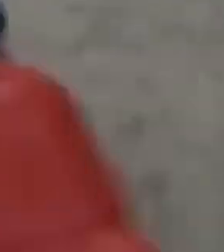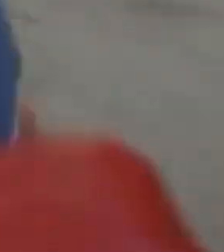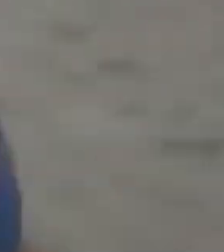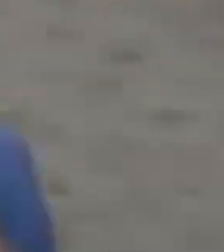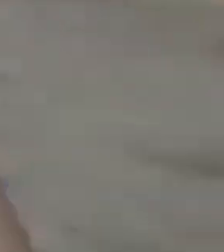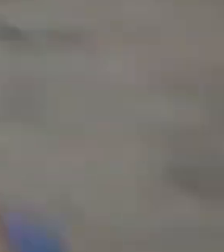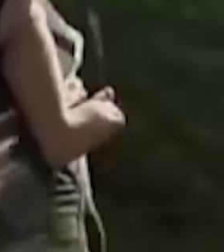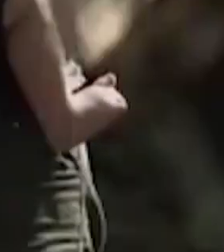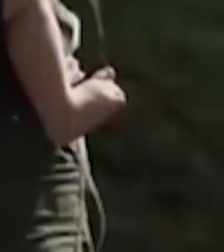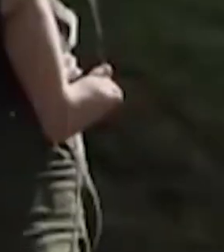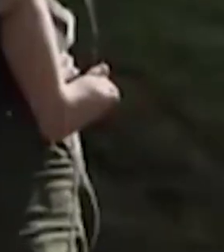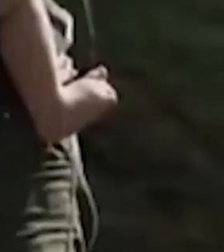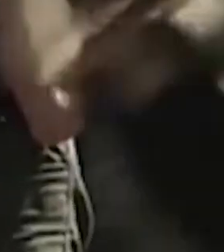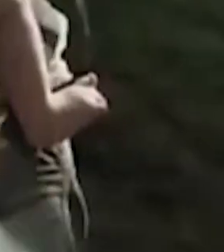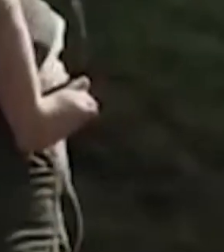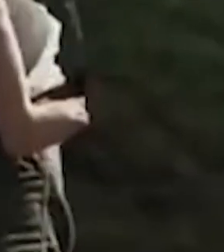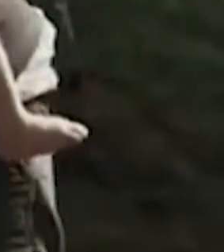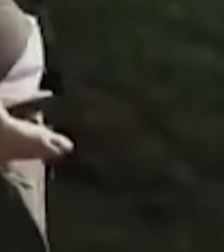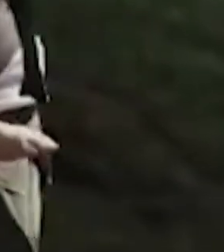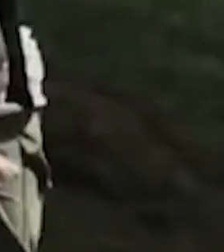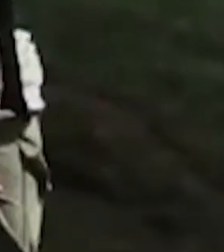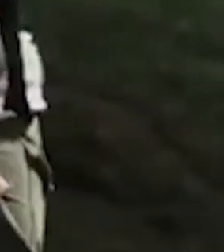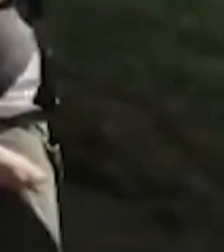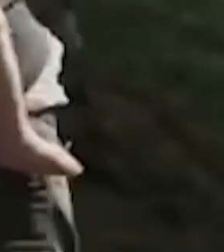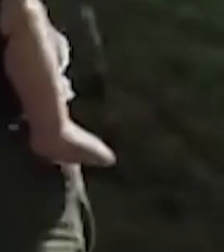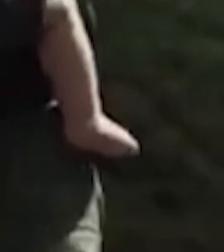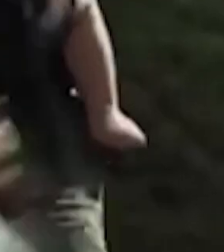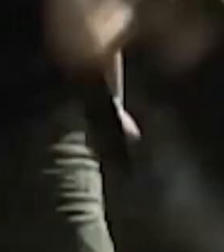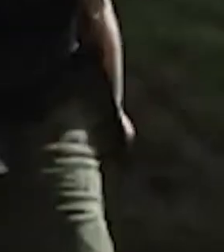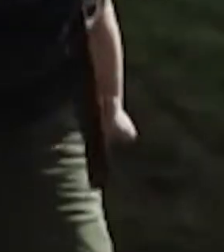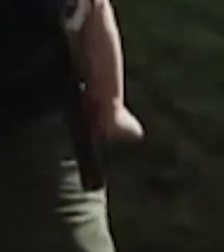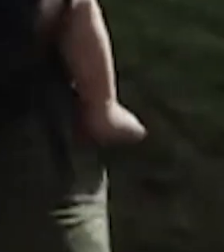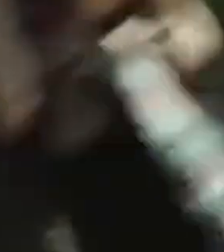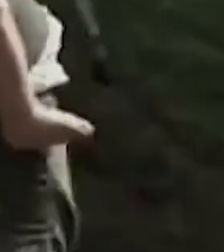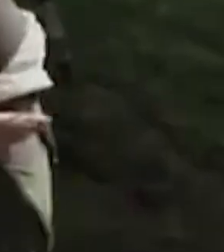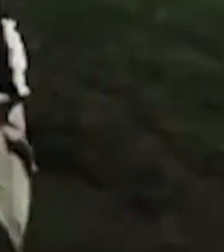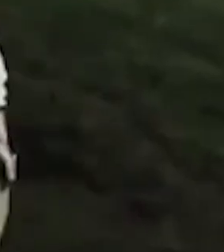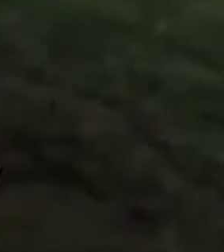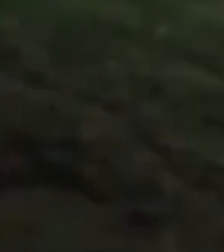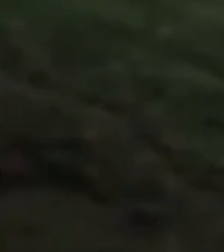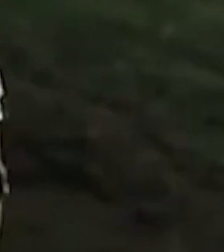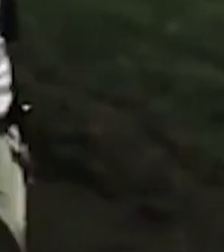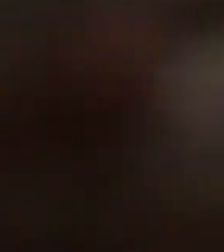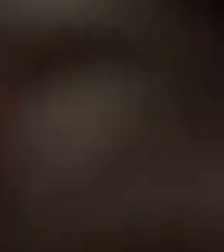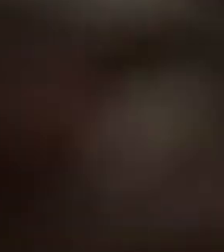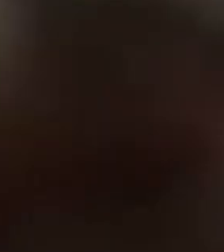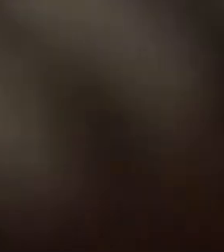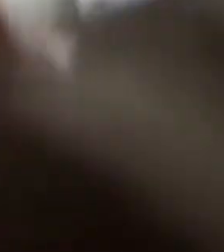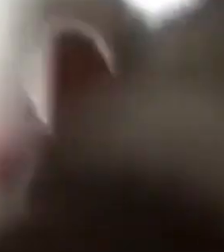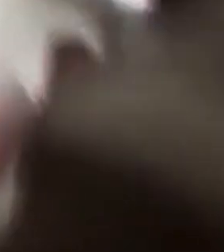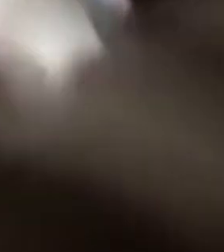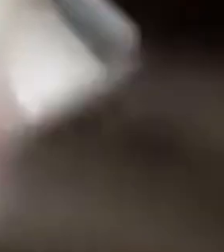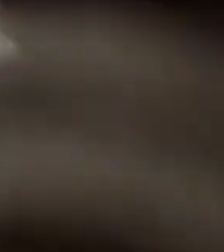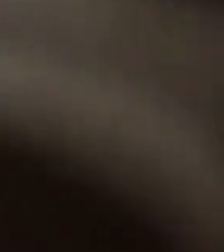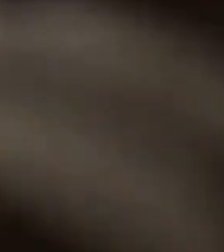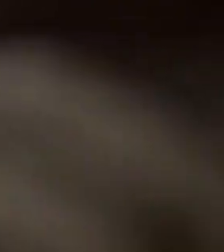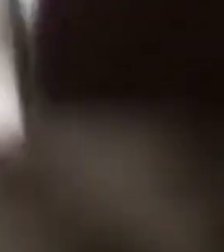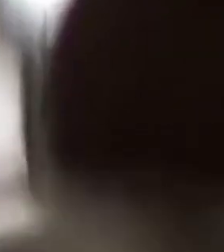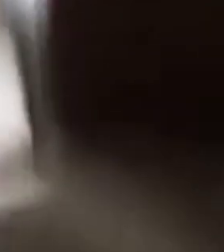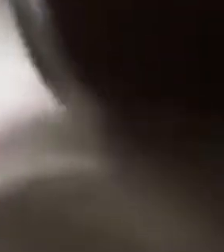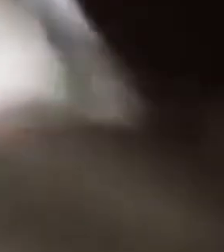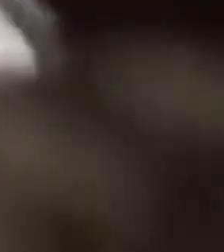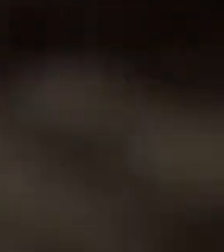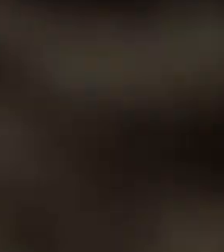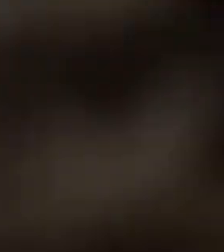learn from TV, they learn from real-life interaction with people. The mother, this whole notion of the human capital invested in the